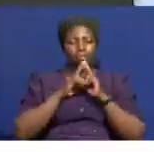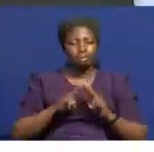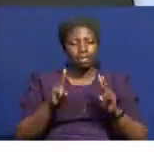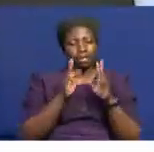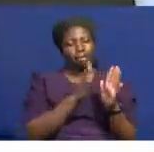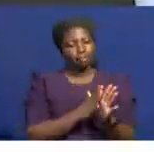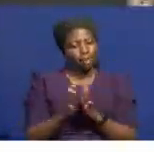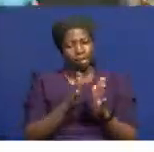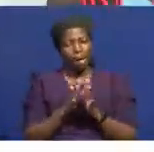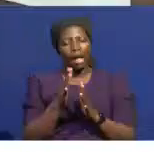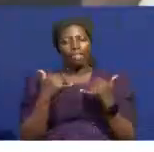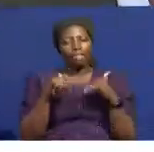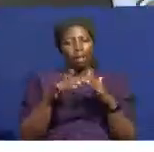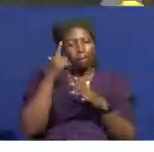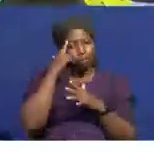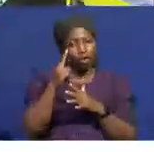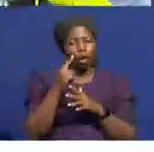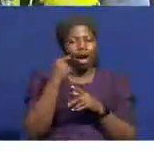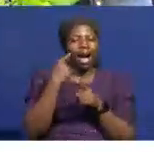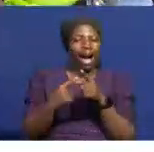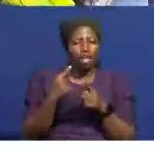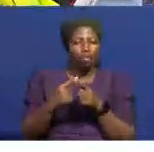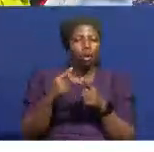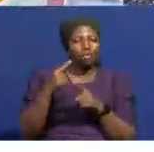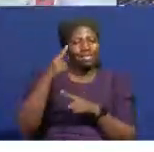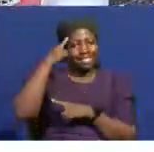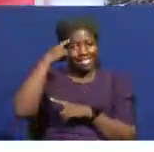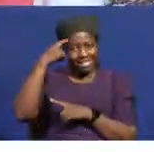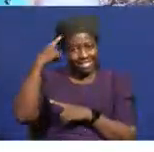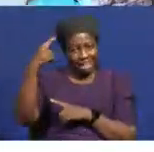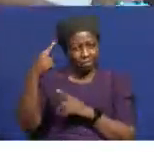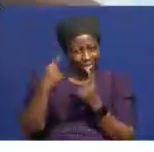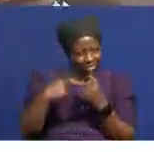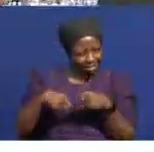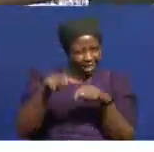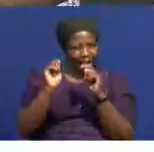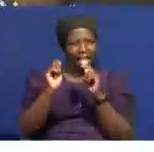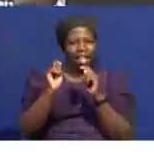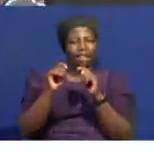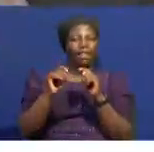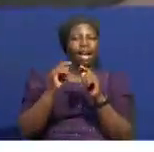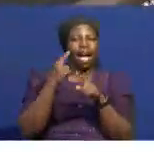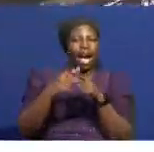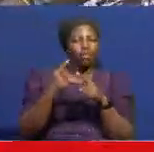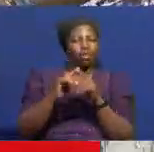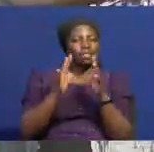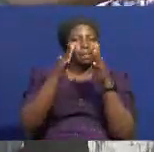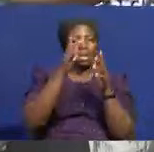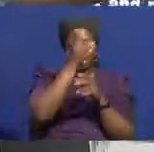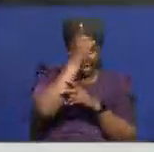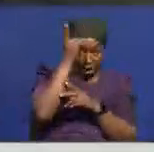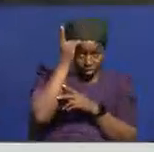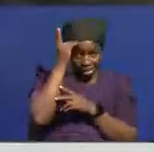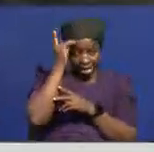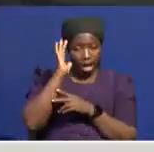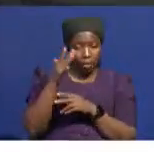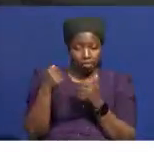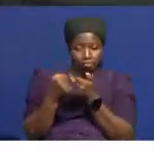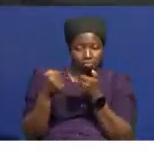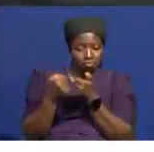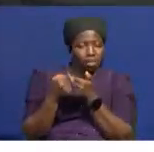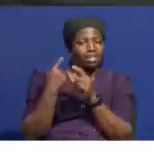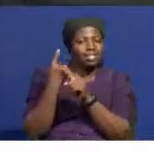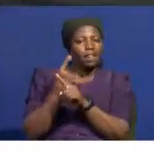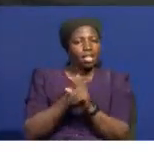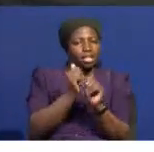the players for the annual Dare to Dream Festival, where talented players from Dagoretti area will compete in sports events such as